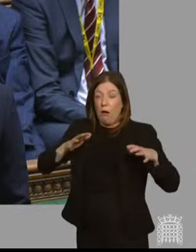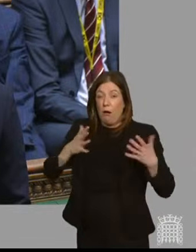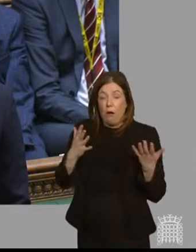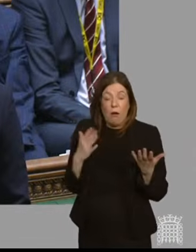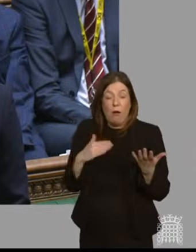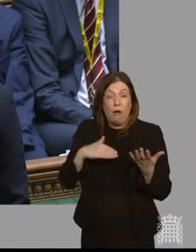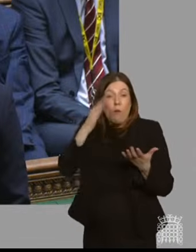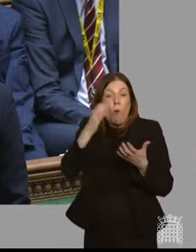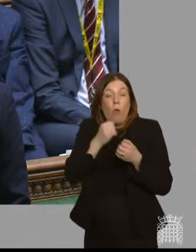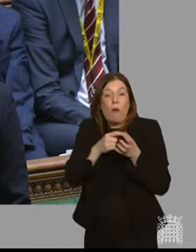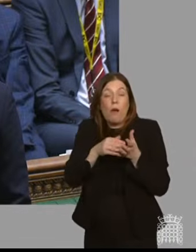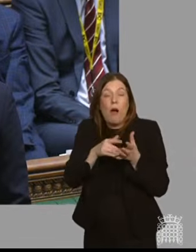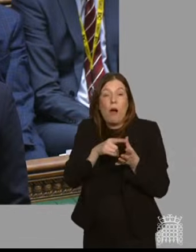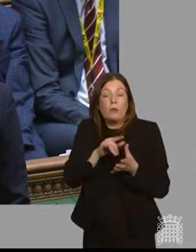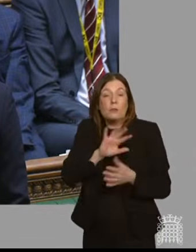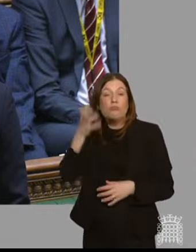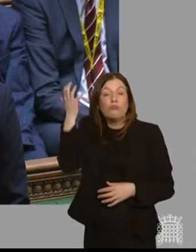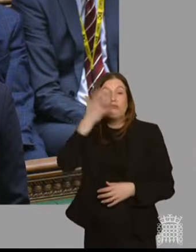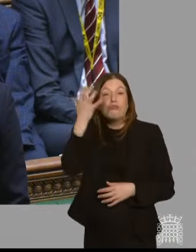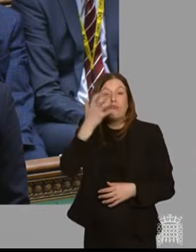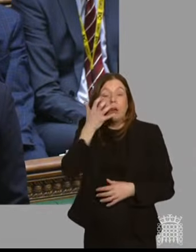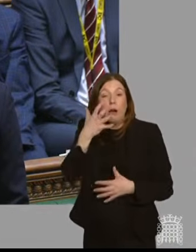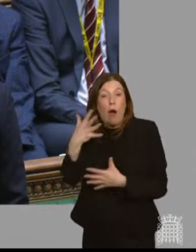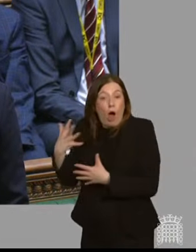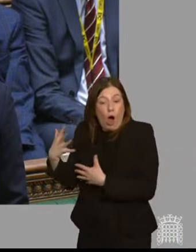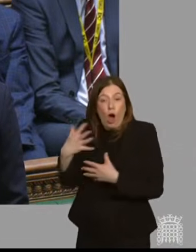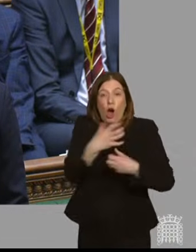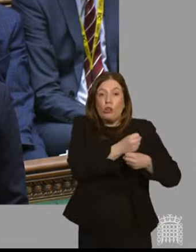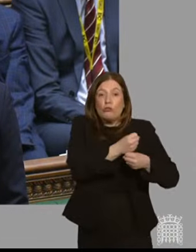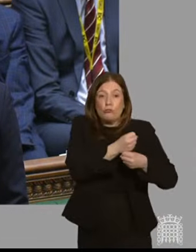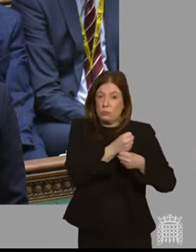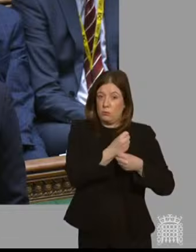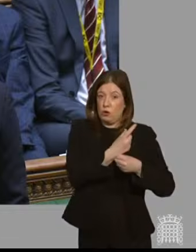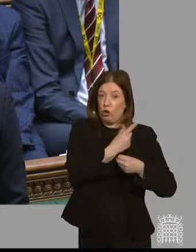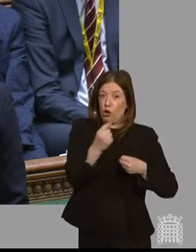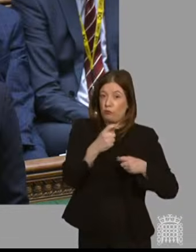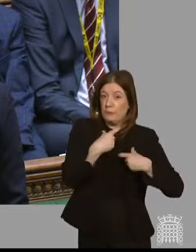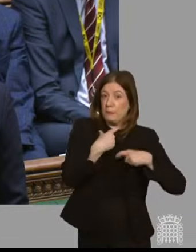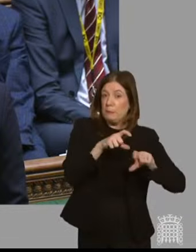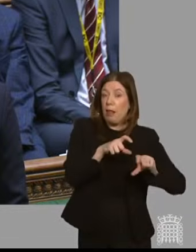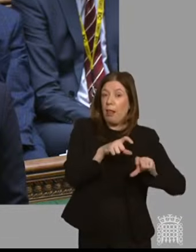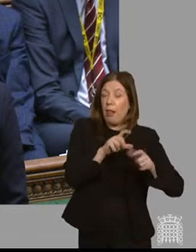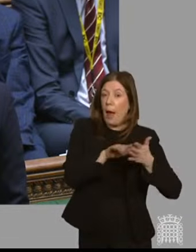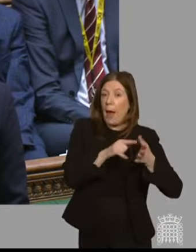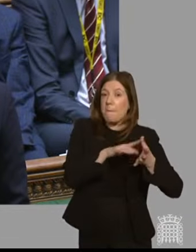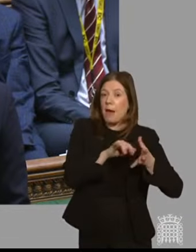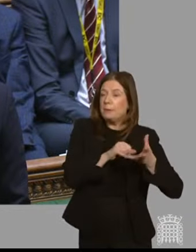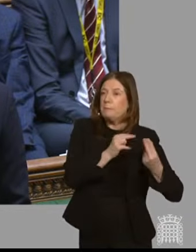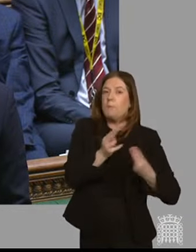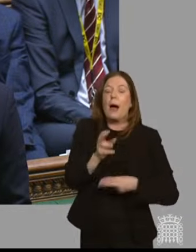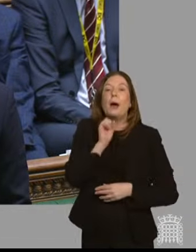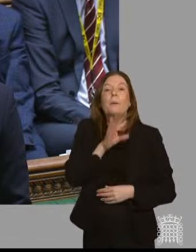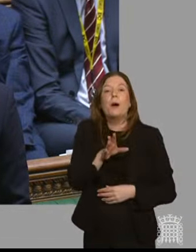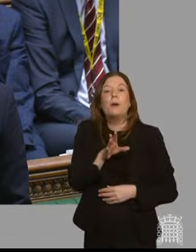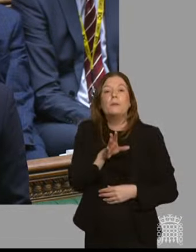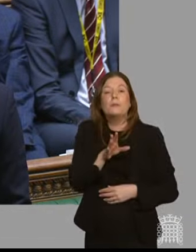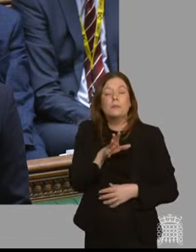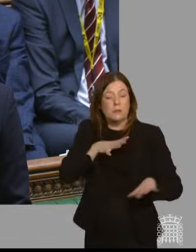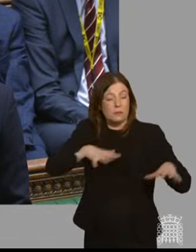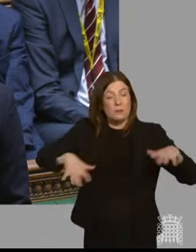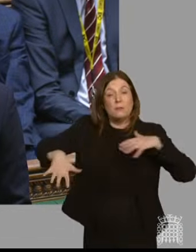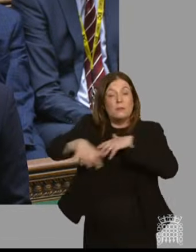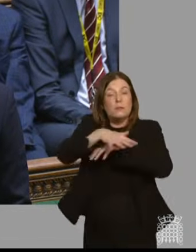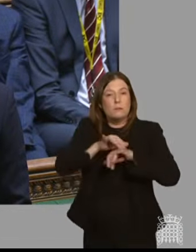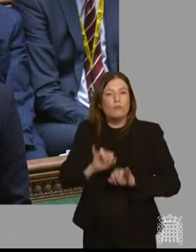still tragically held by Hamas. It is the horror of those numbers that demands that this